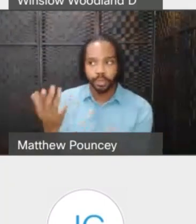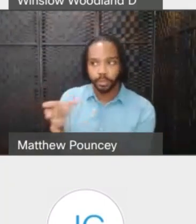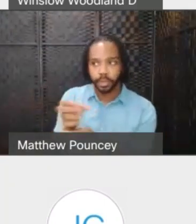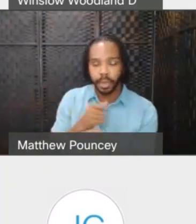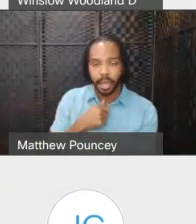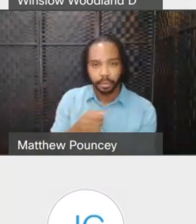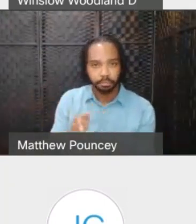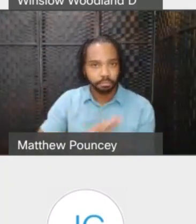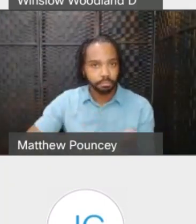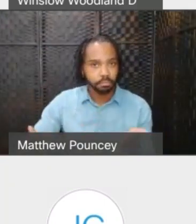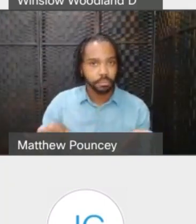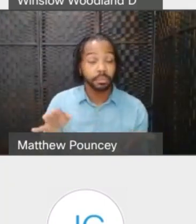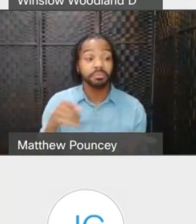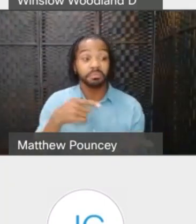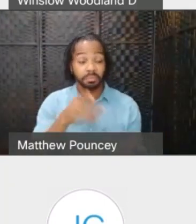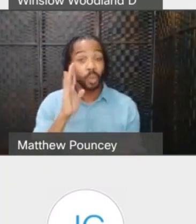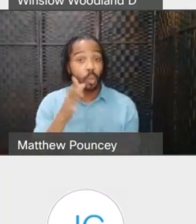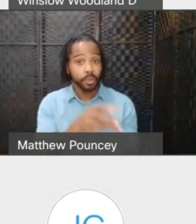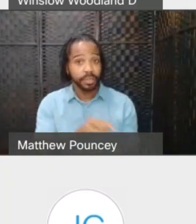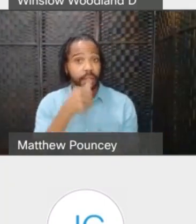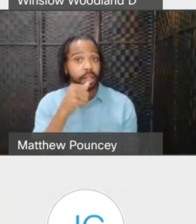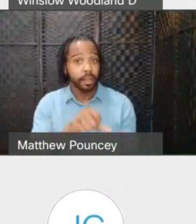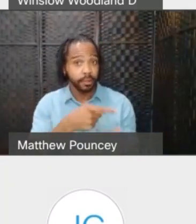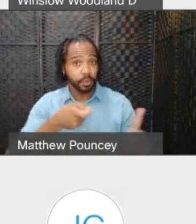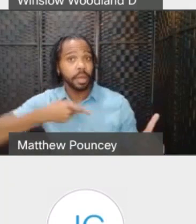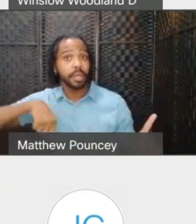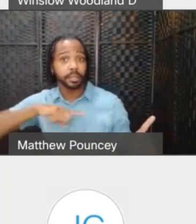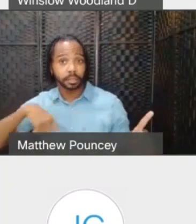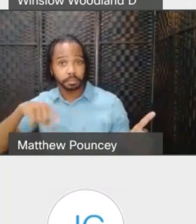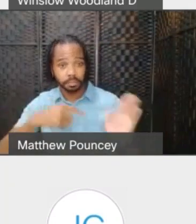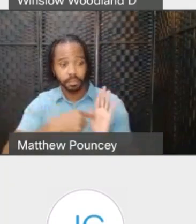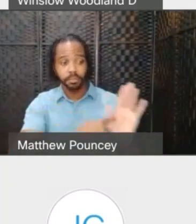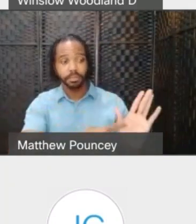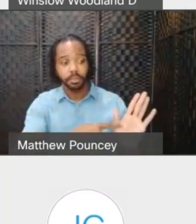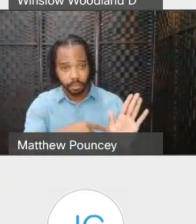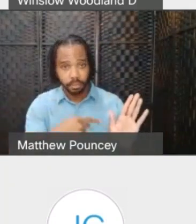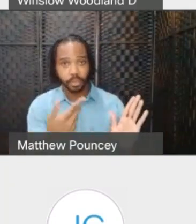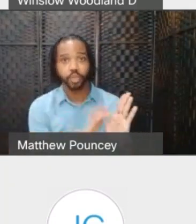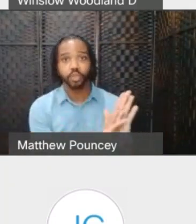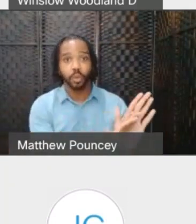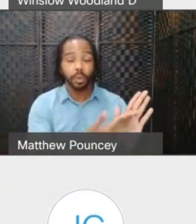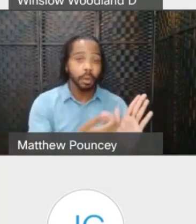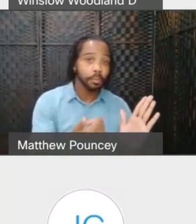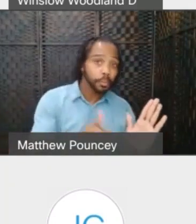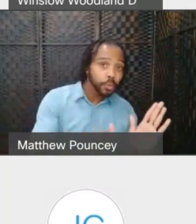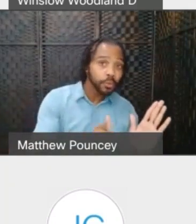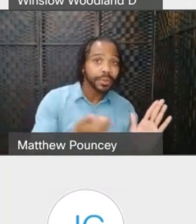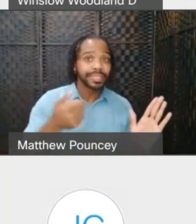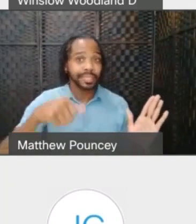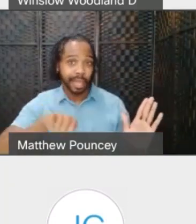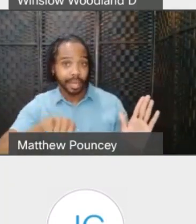will receive a letter from us indicating whether or not it's been approved, denied. In